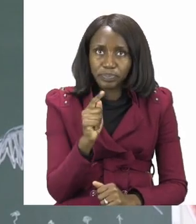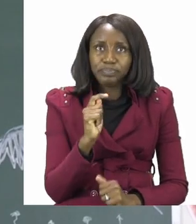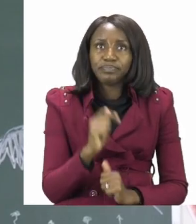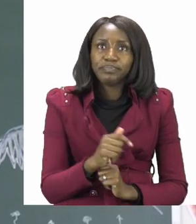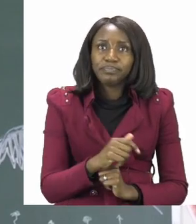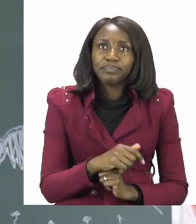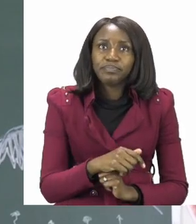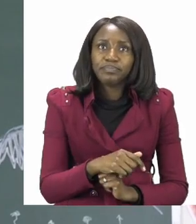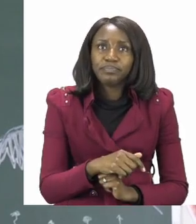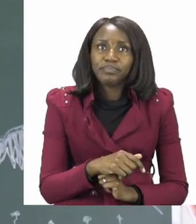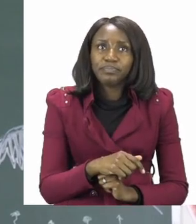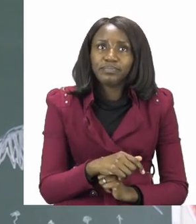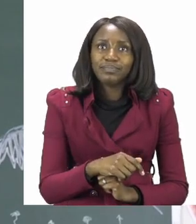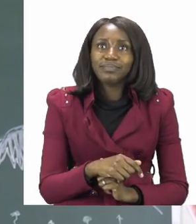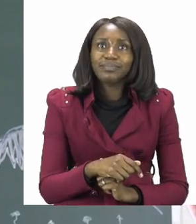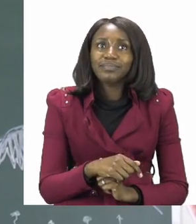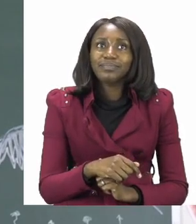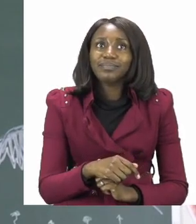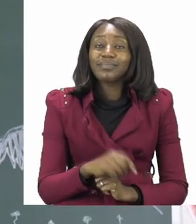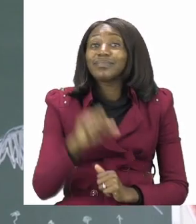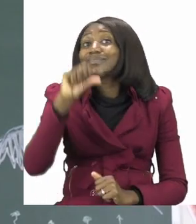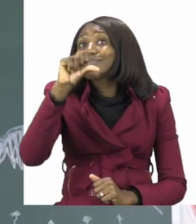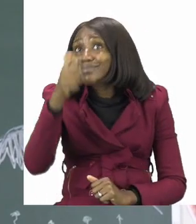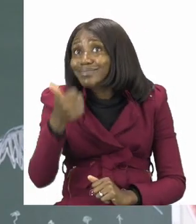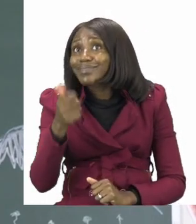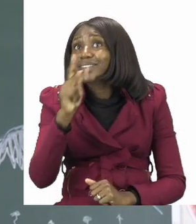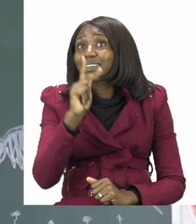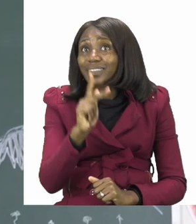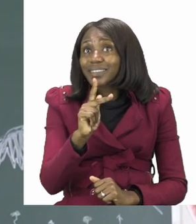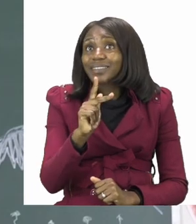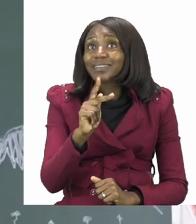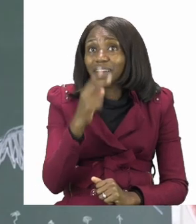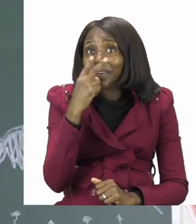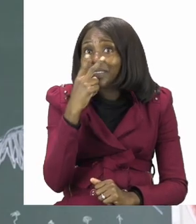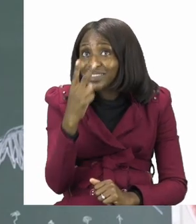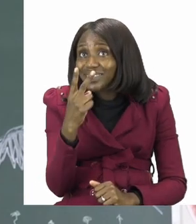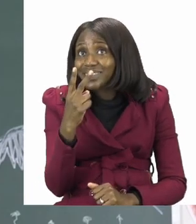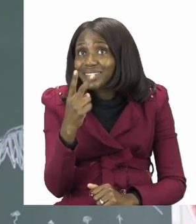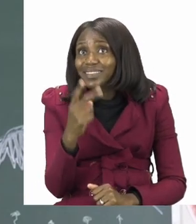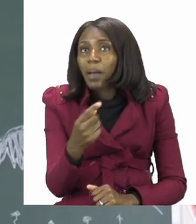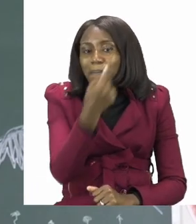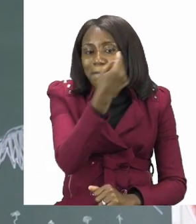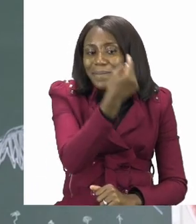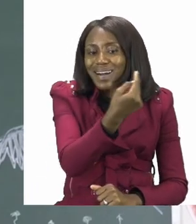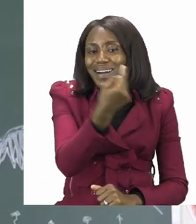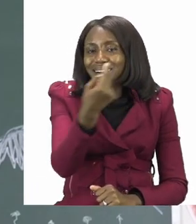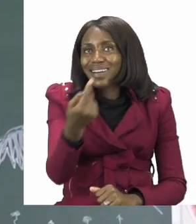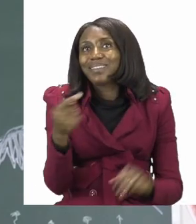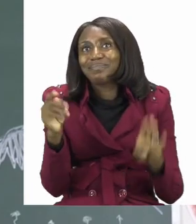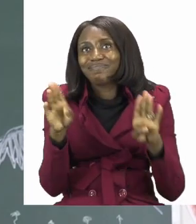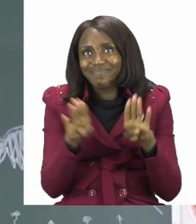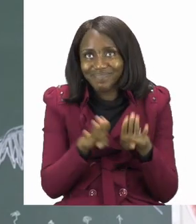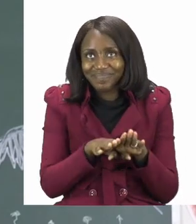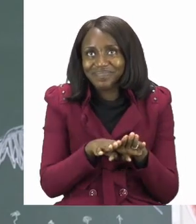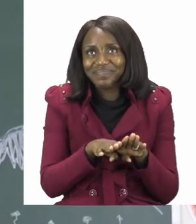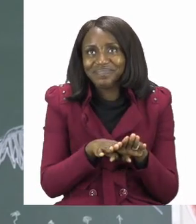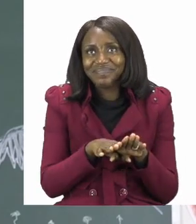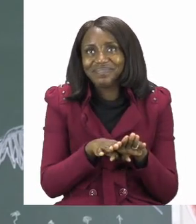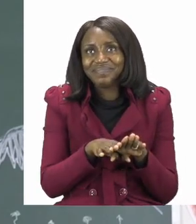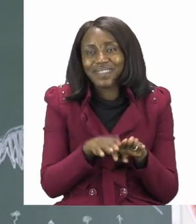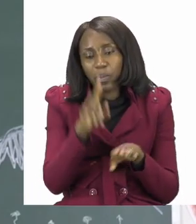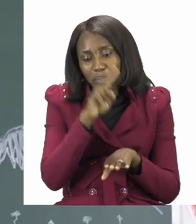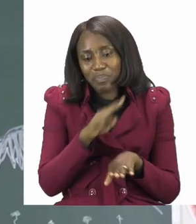key. There is another k that you can see, I'm sure, and that one you are going to circle